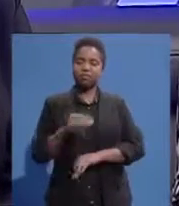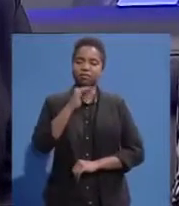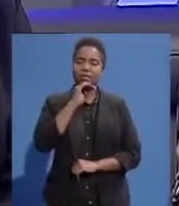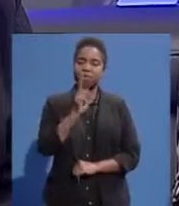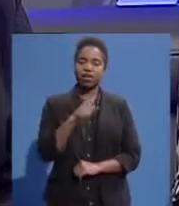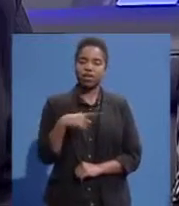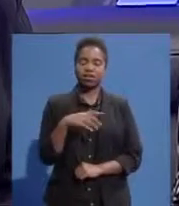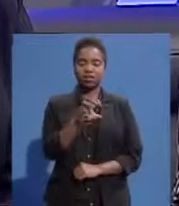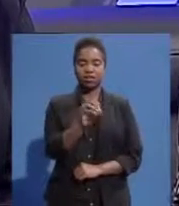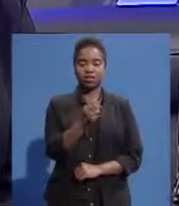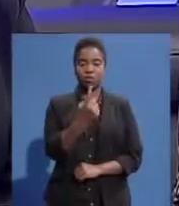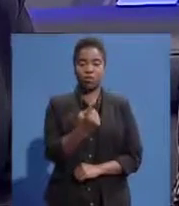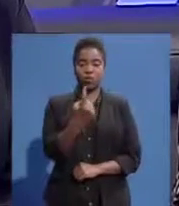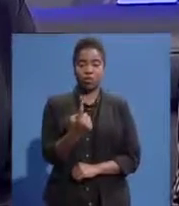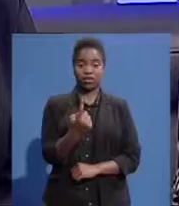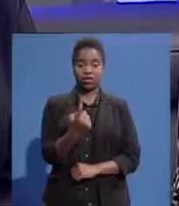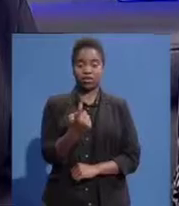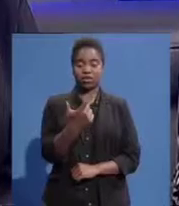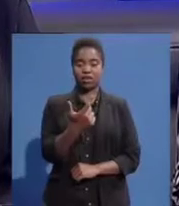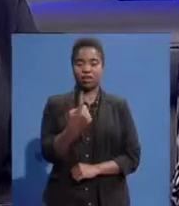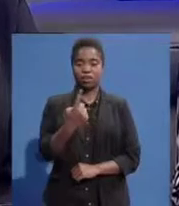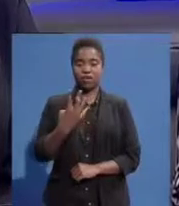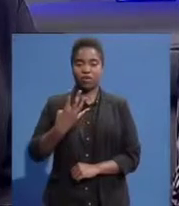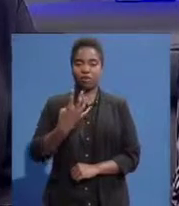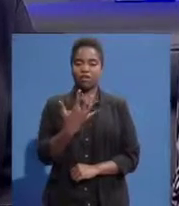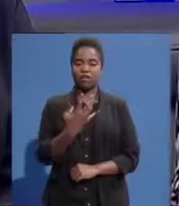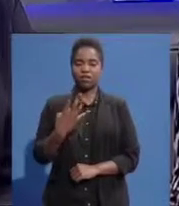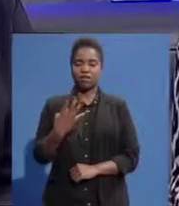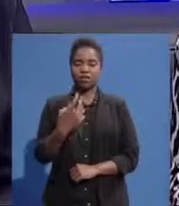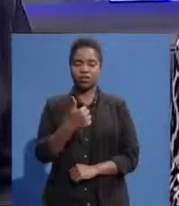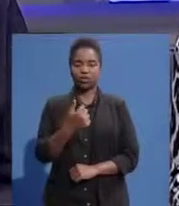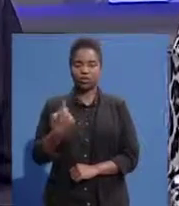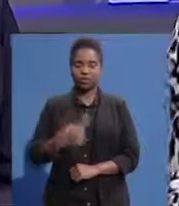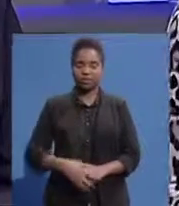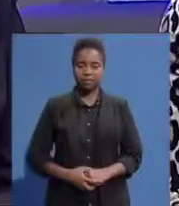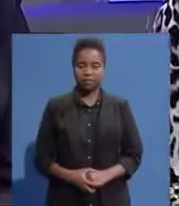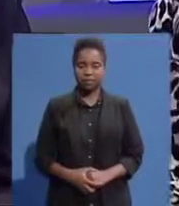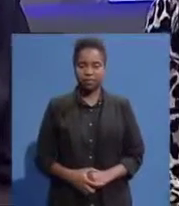to call is 011 714 5461.